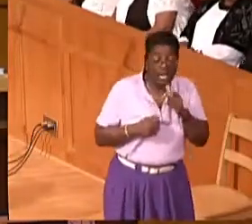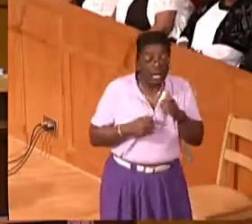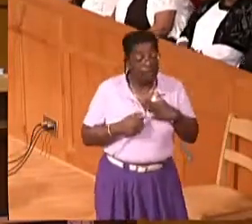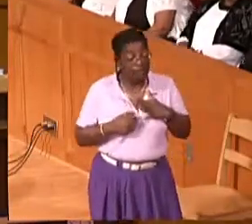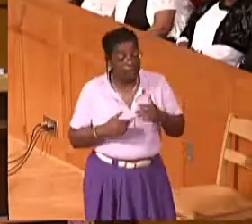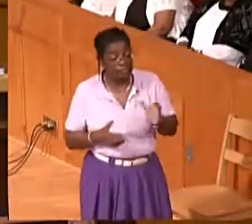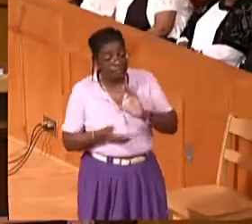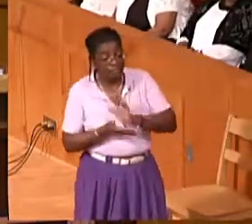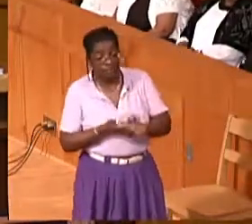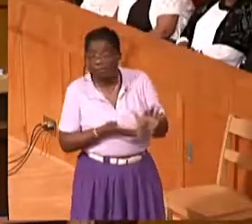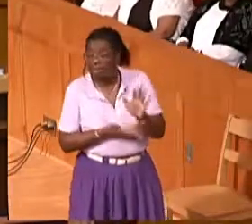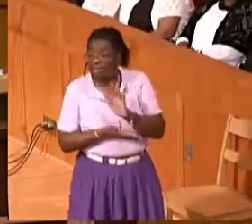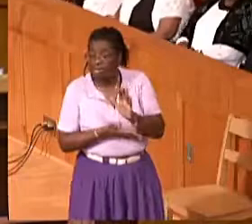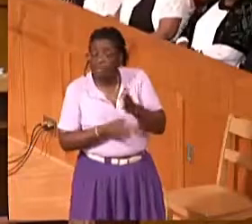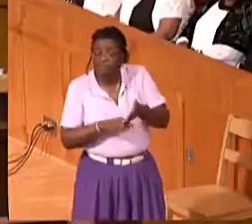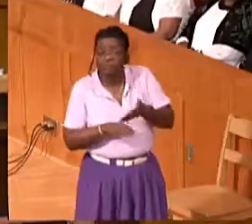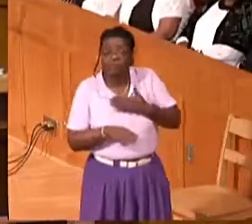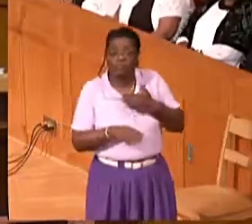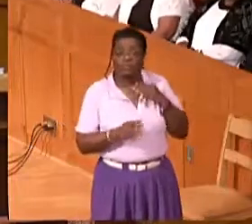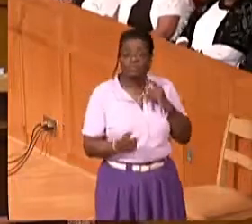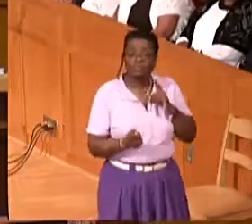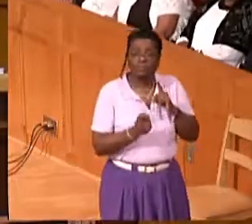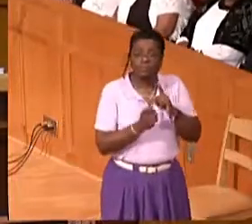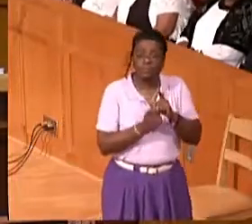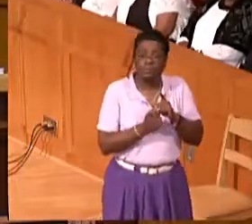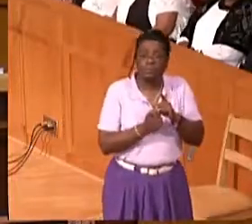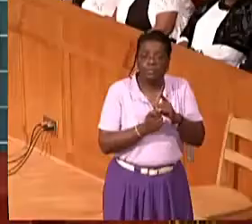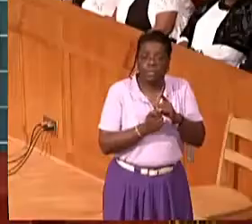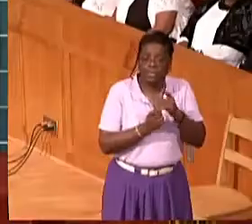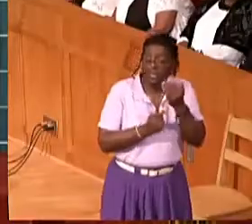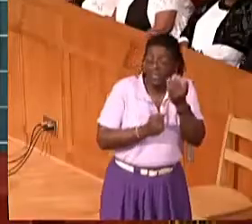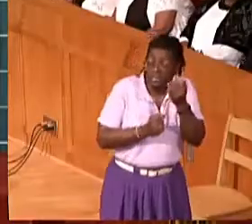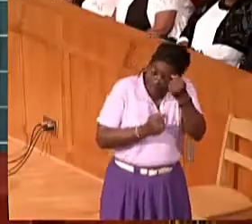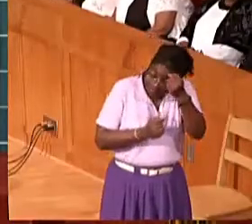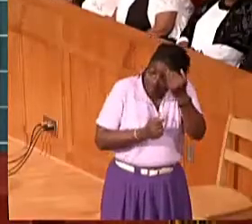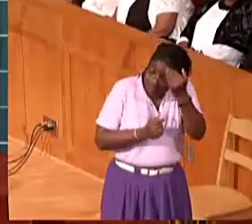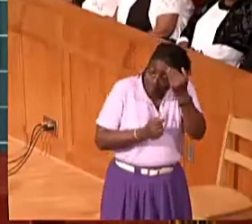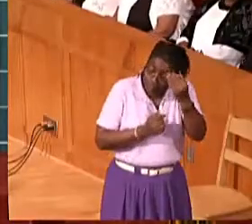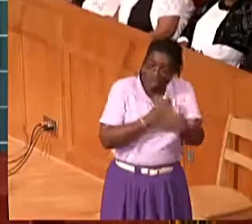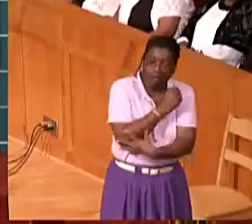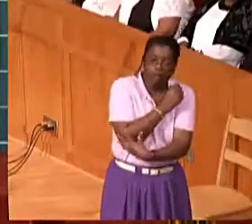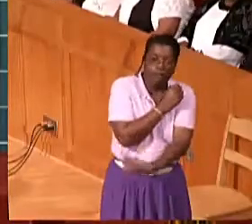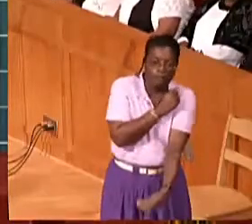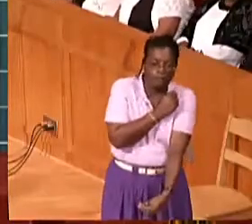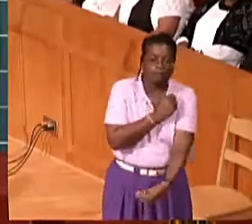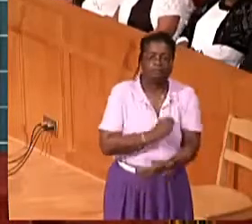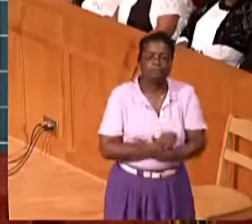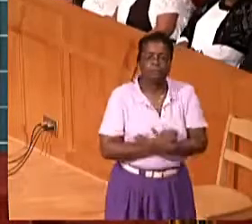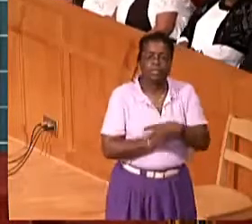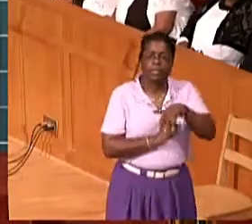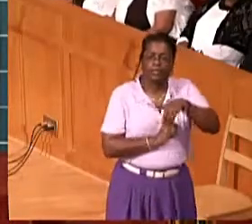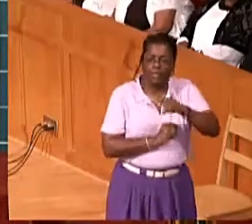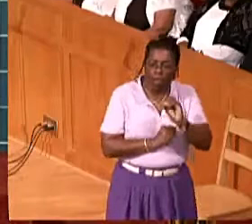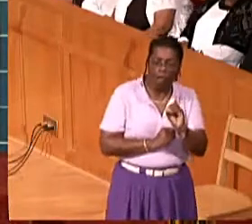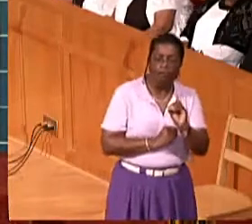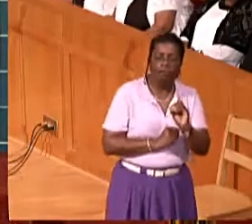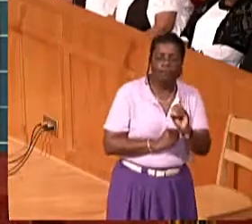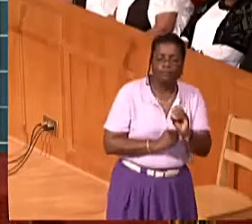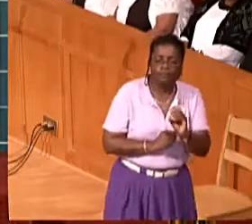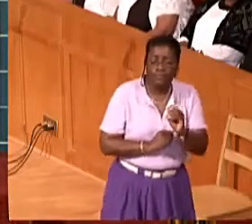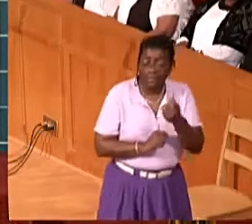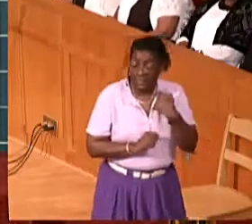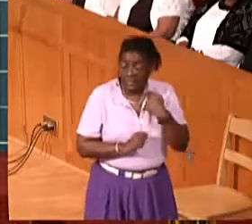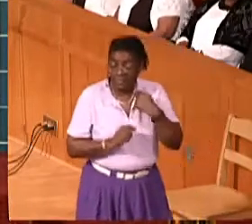on. I know y'all probably say poor. In third Ward, they say poor. I was in college